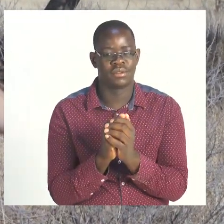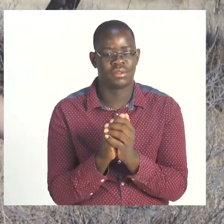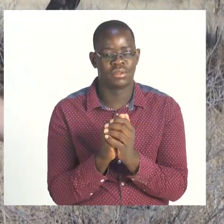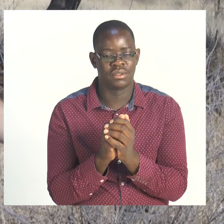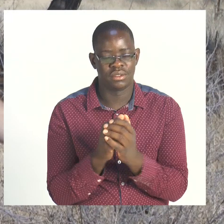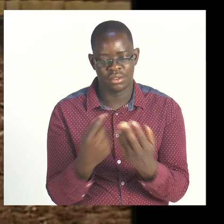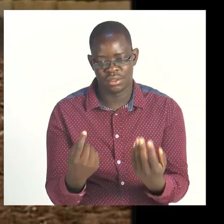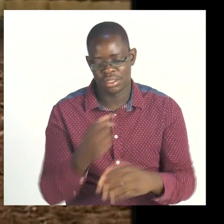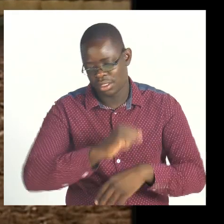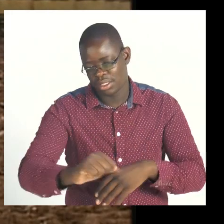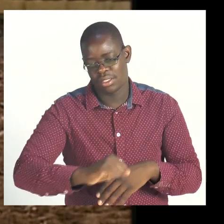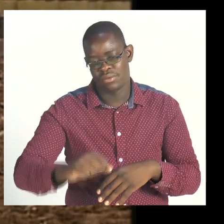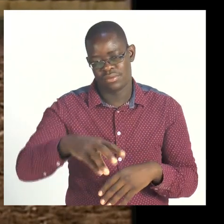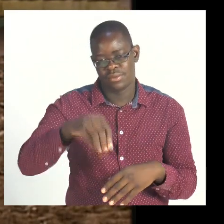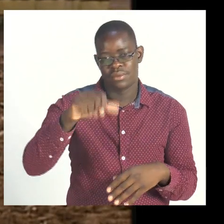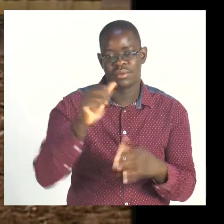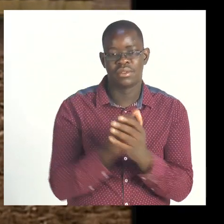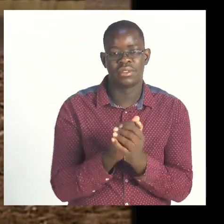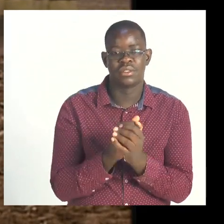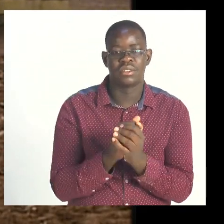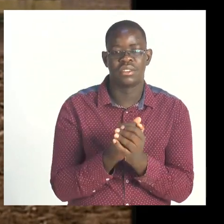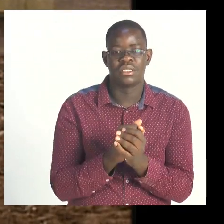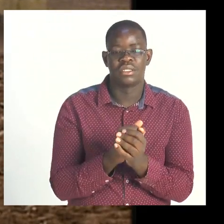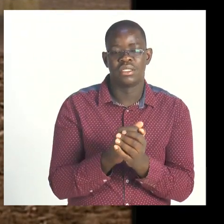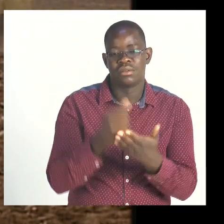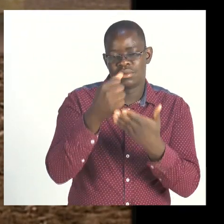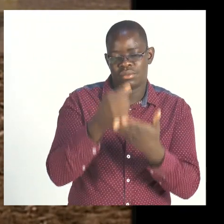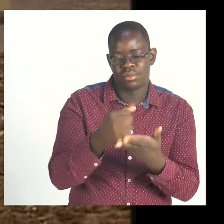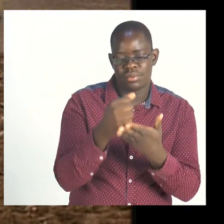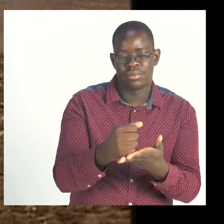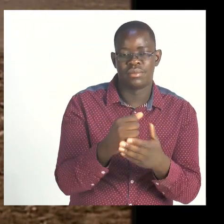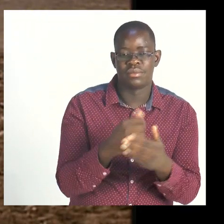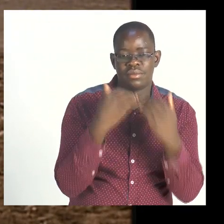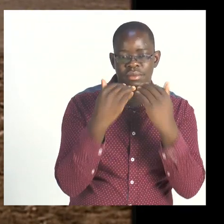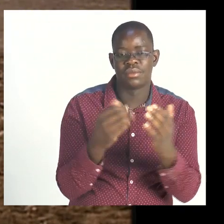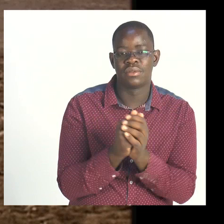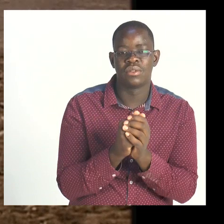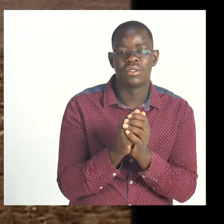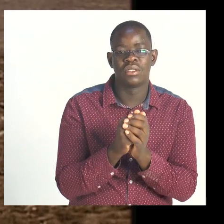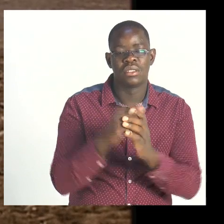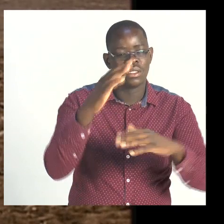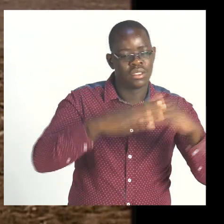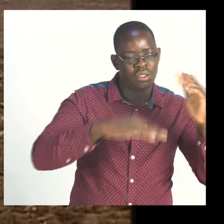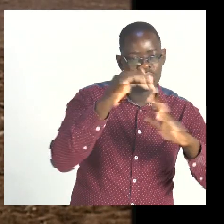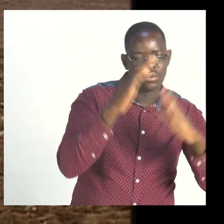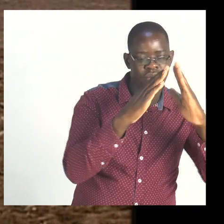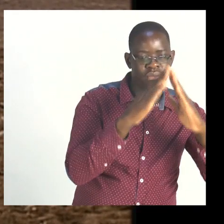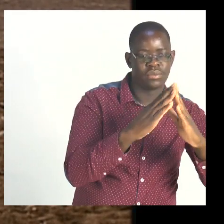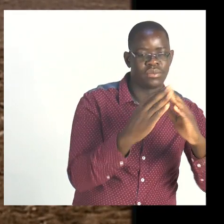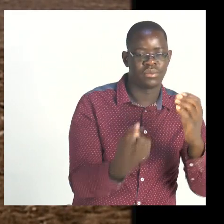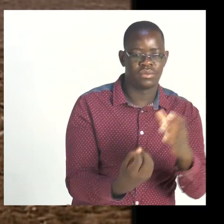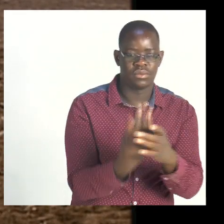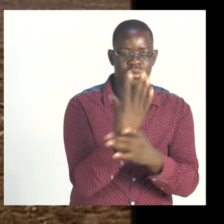The ground is very valuable as well. This is where we make our homes and grow our